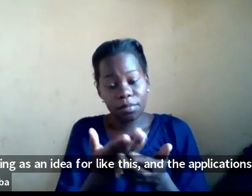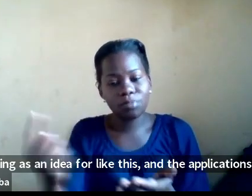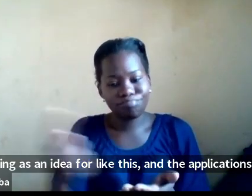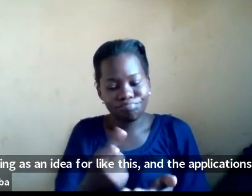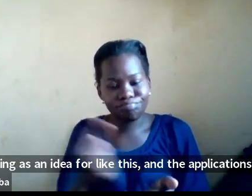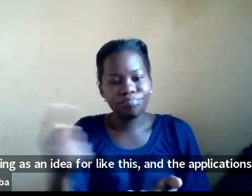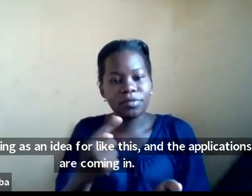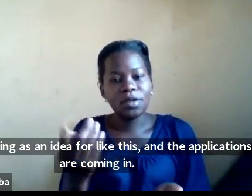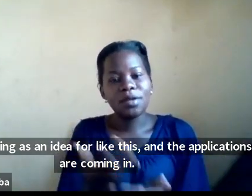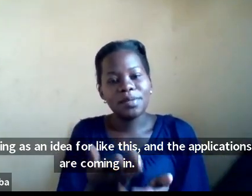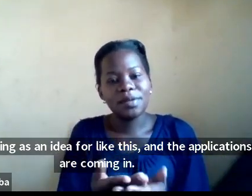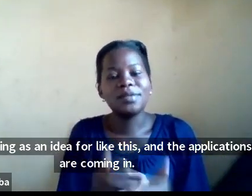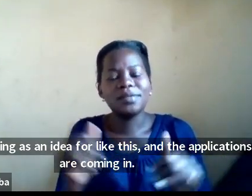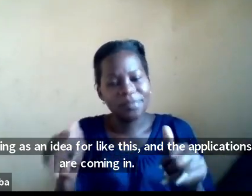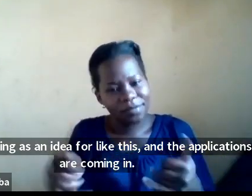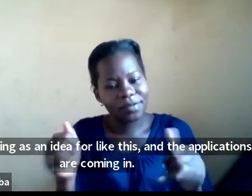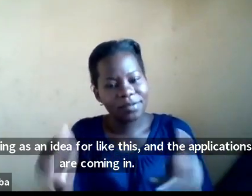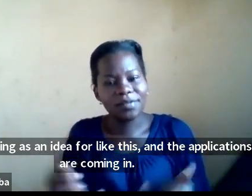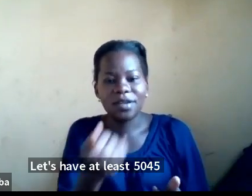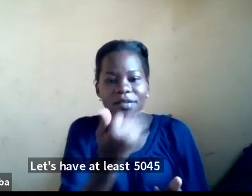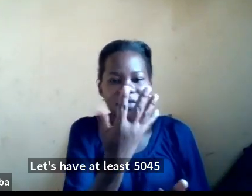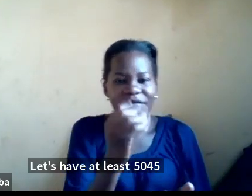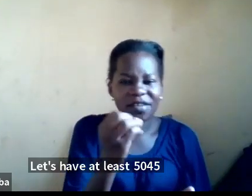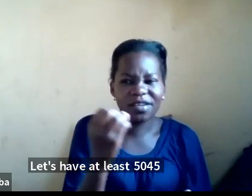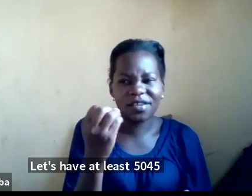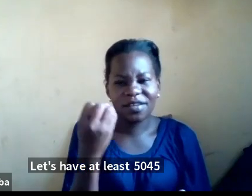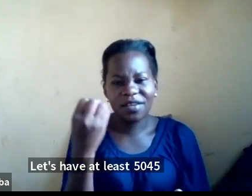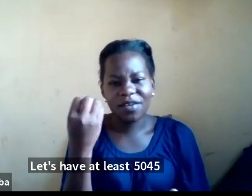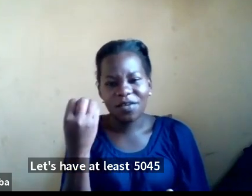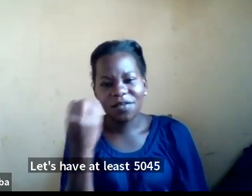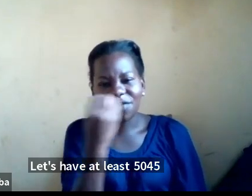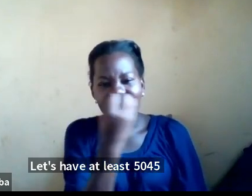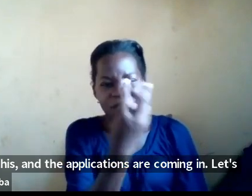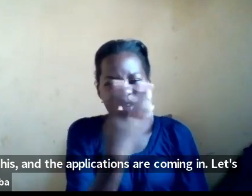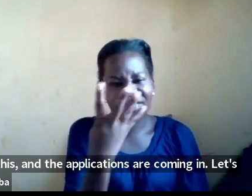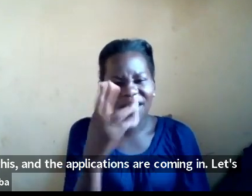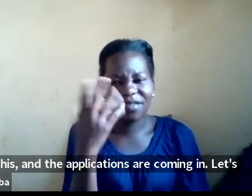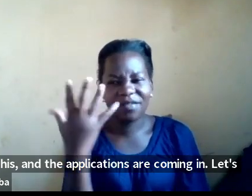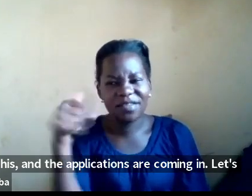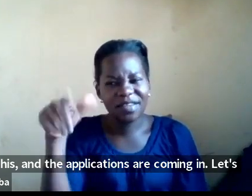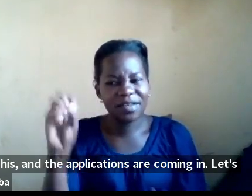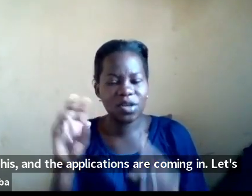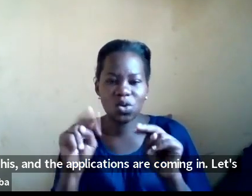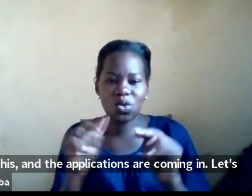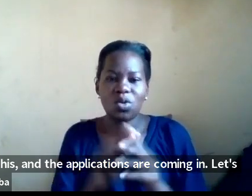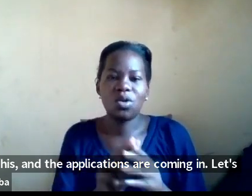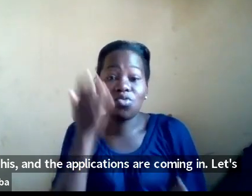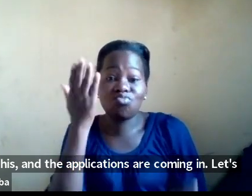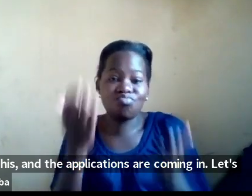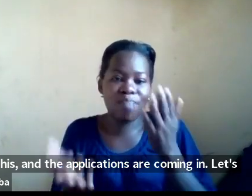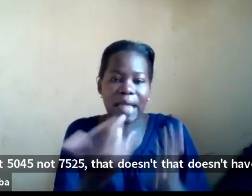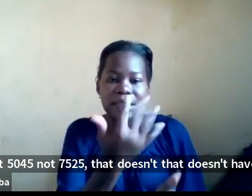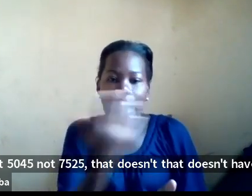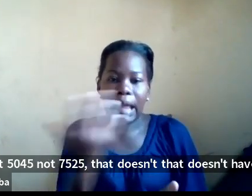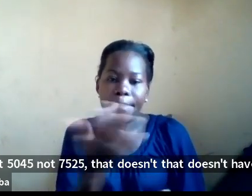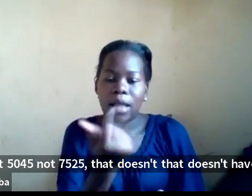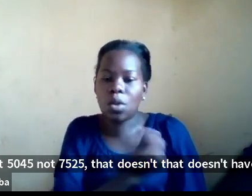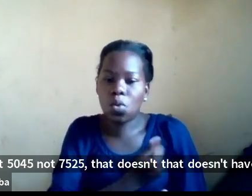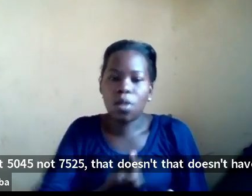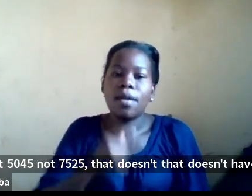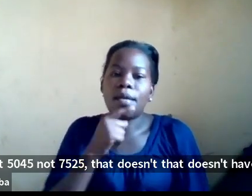let's have at least 50-45, not 75-25. That doesn't That doesn't make sense. We still have a long way to